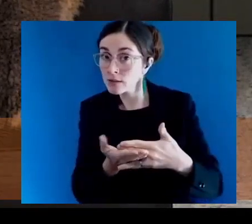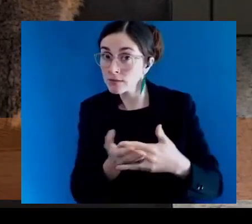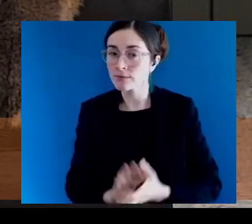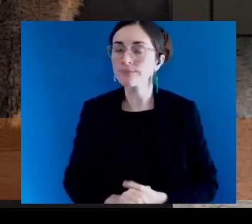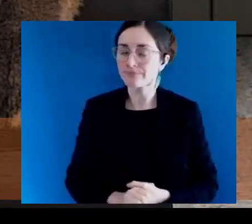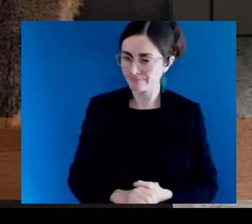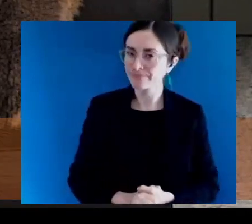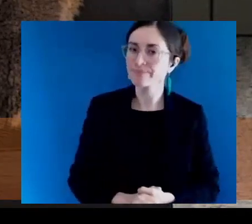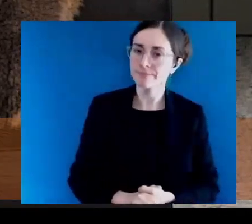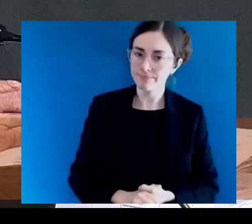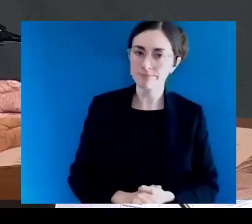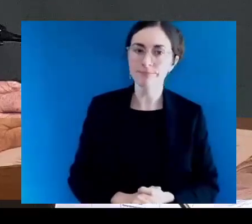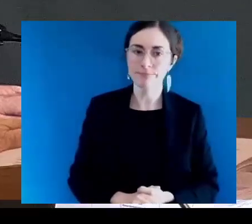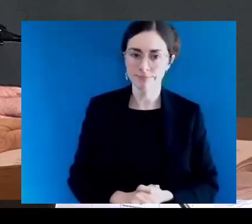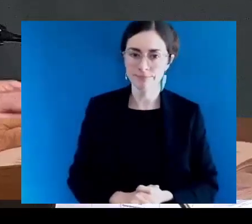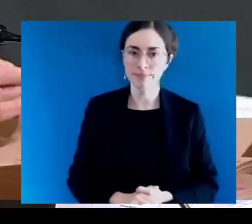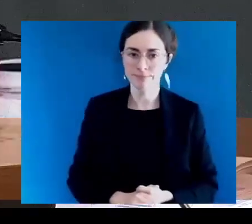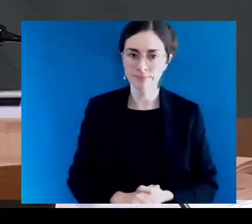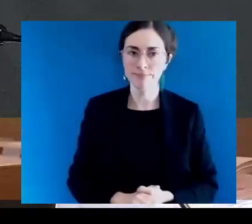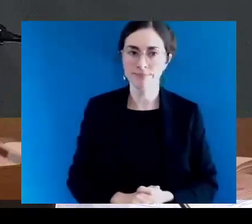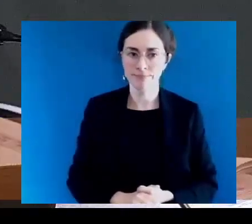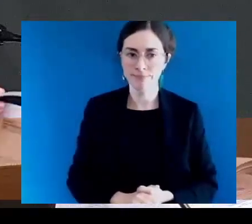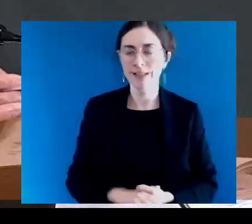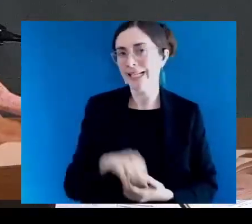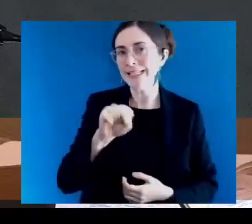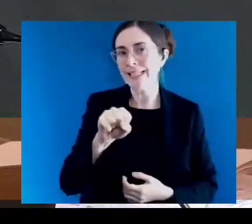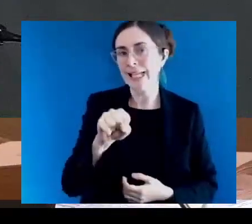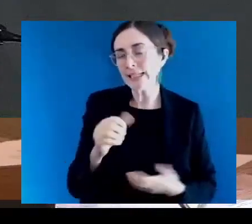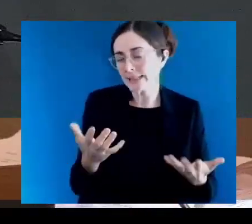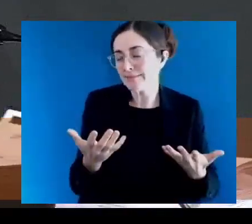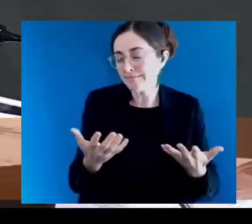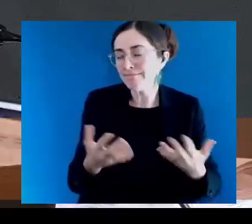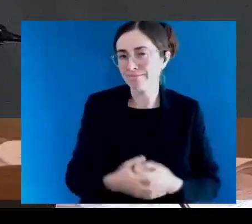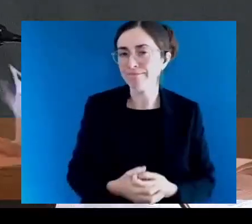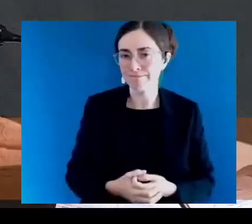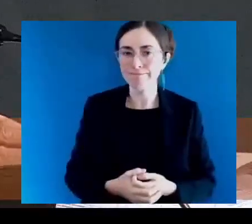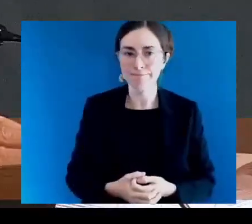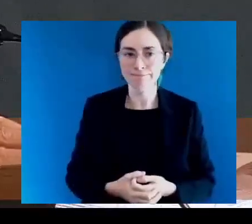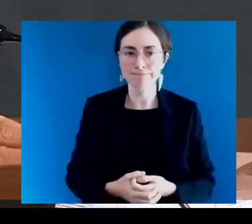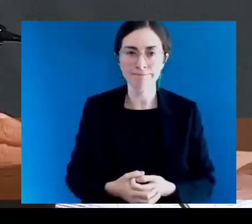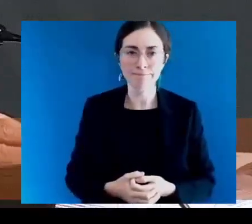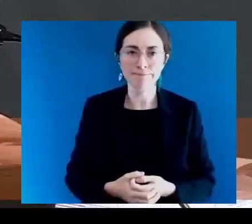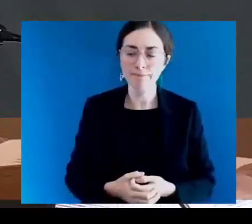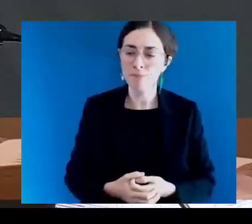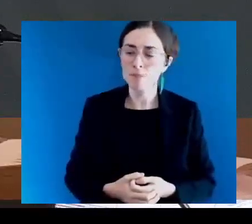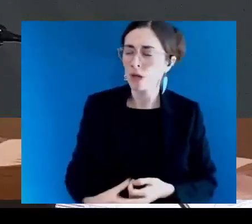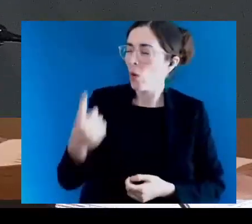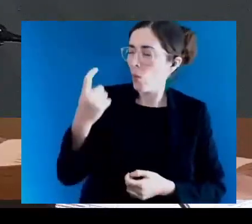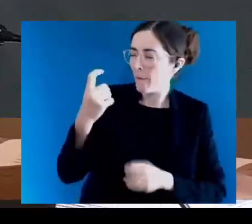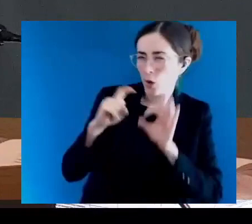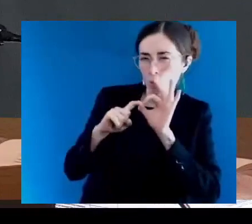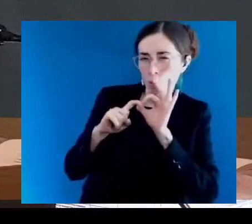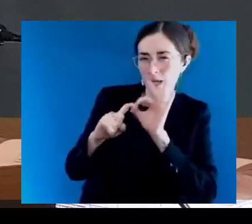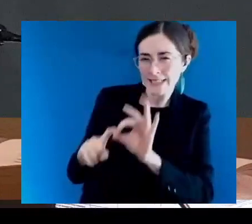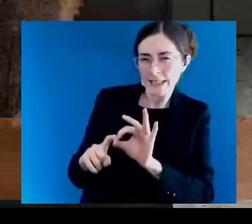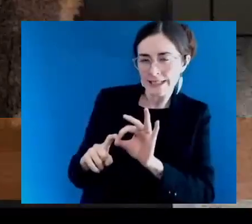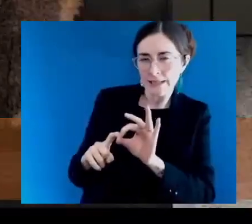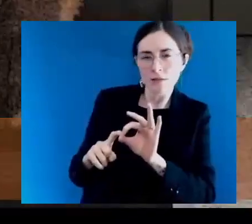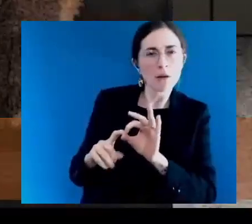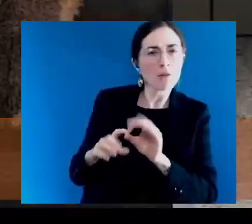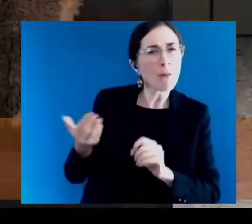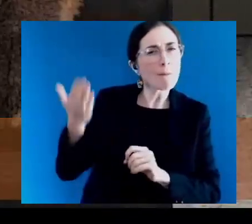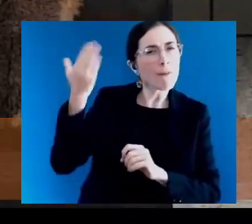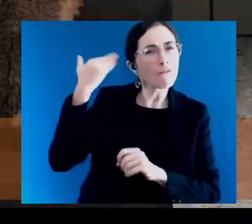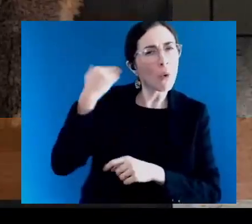Yes. Well, and renewables generally. Suits. Yep. So there is one question I wanted to pick up from the earlier